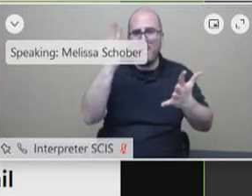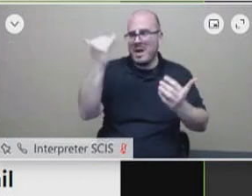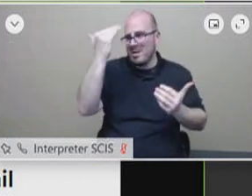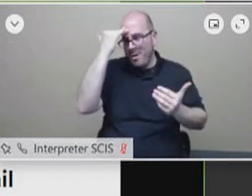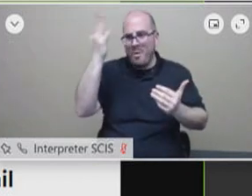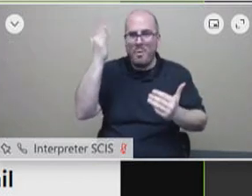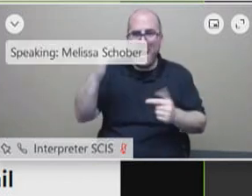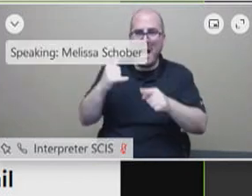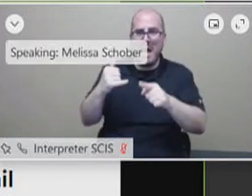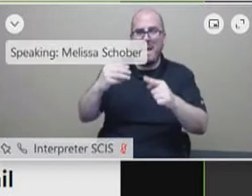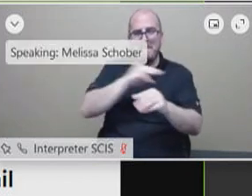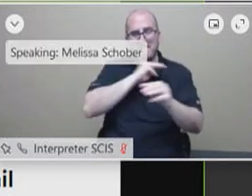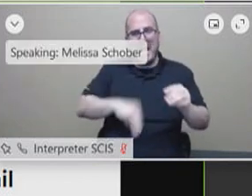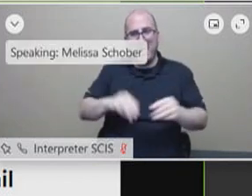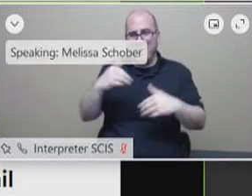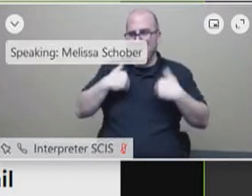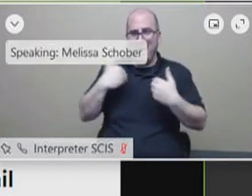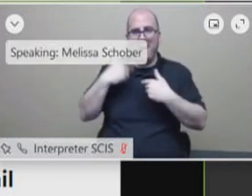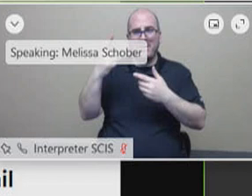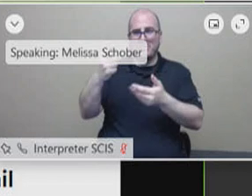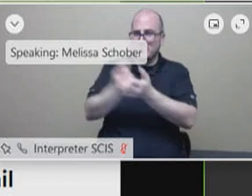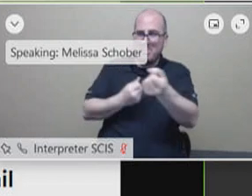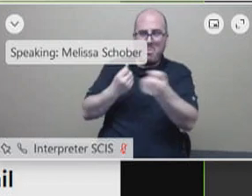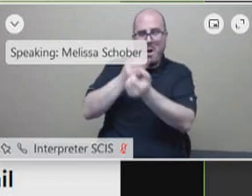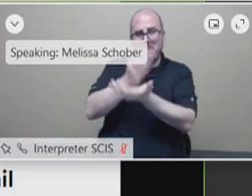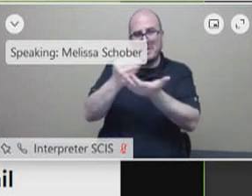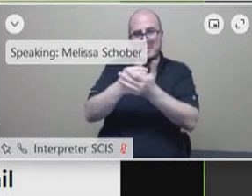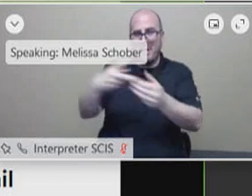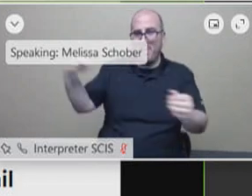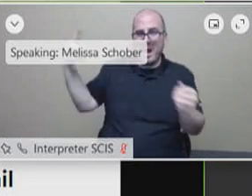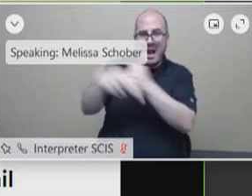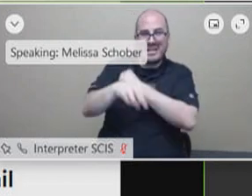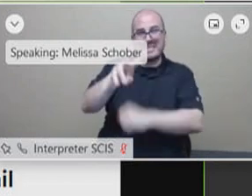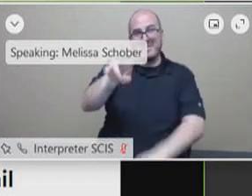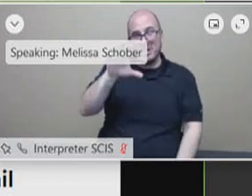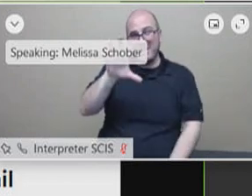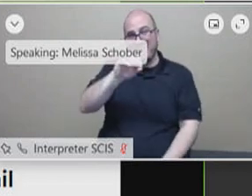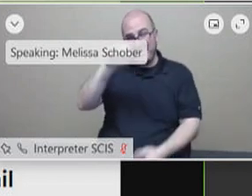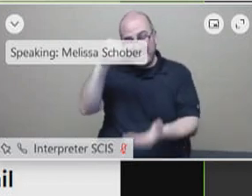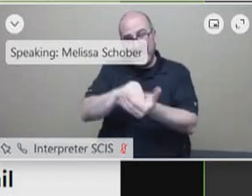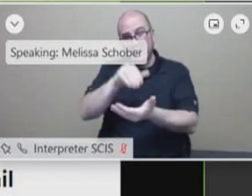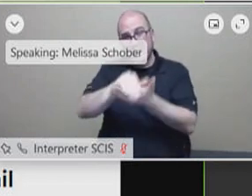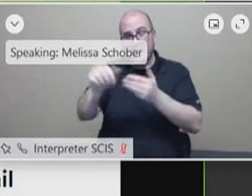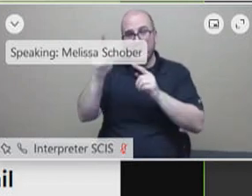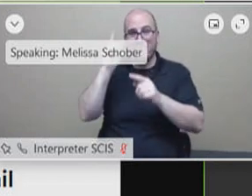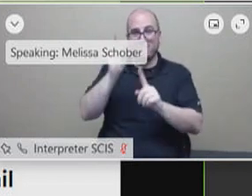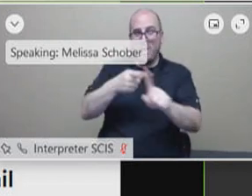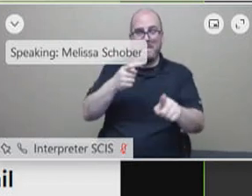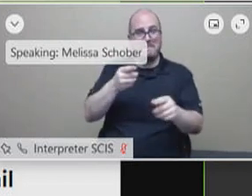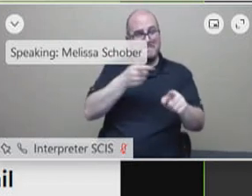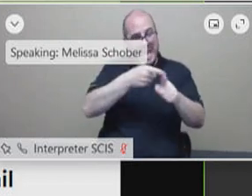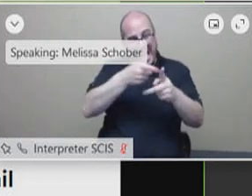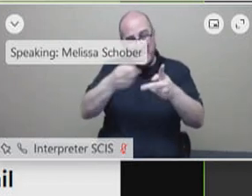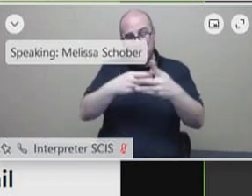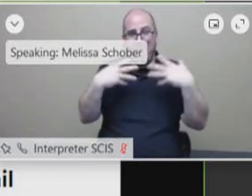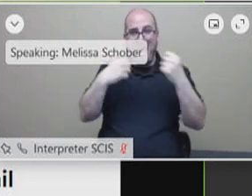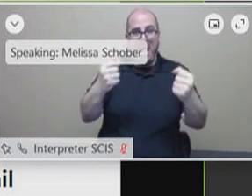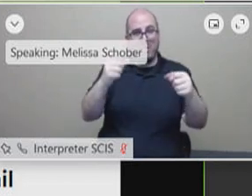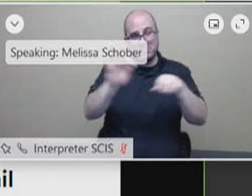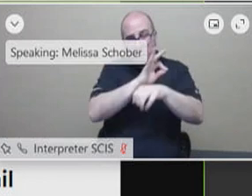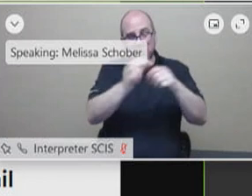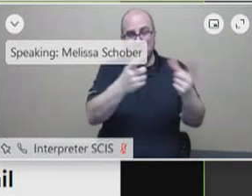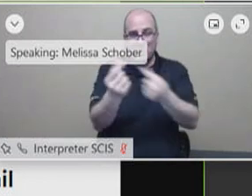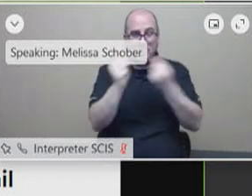would support a budget that would cut $750,000 from the health functions of the city at the same time that the